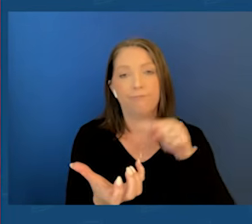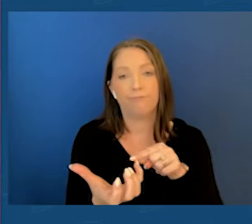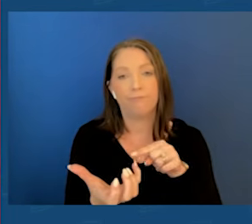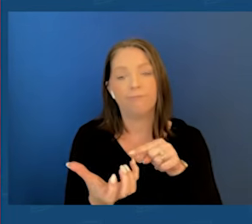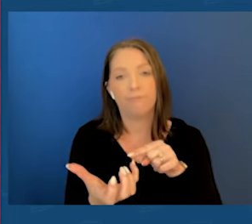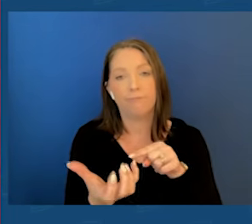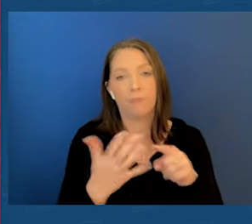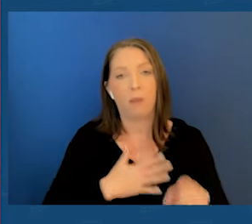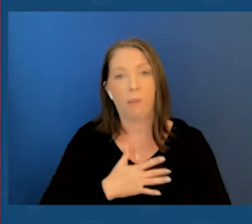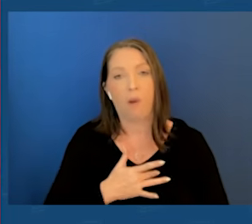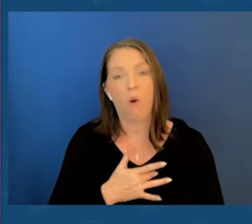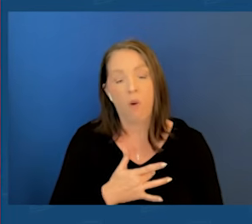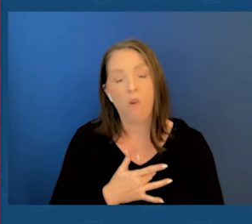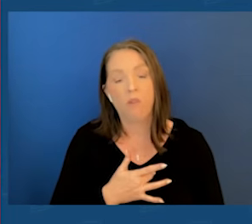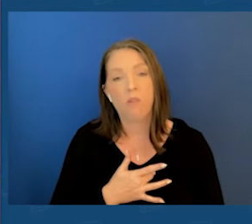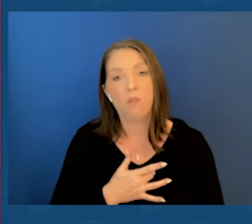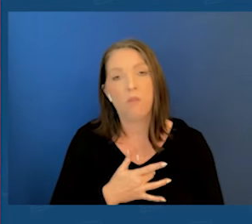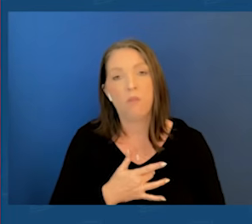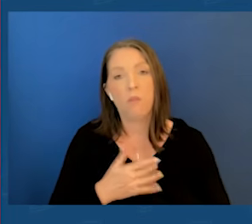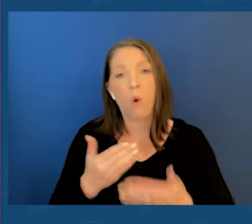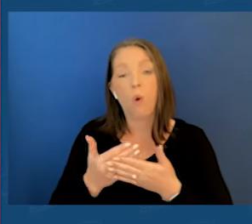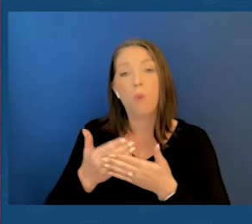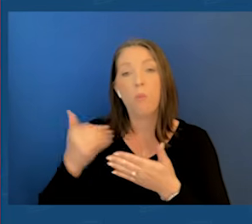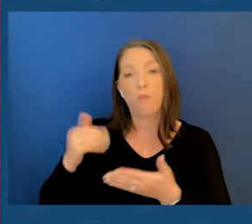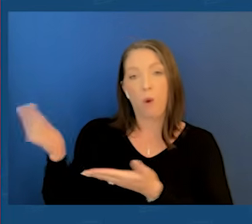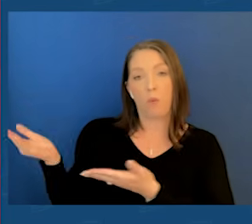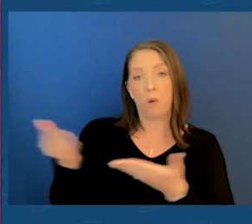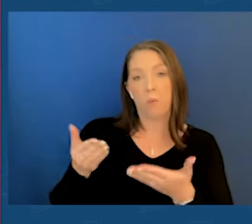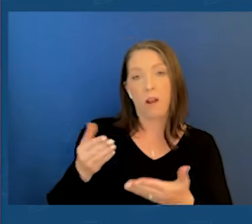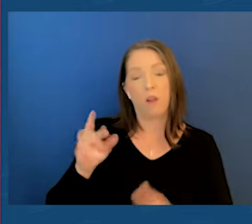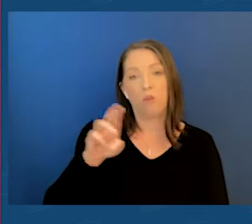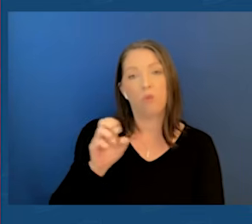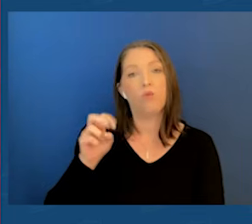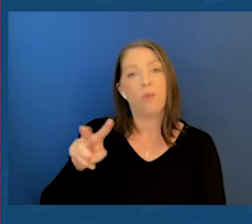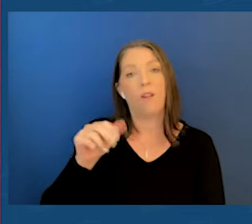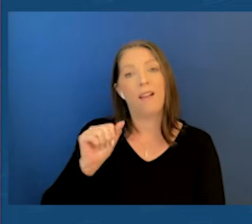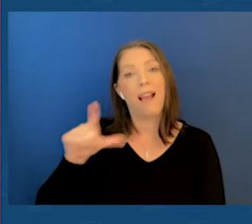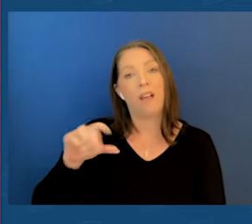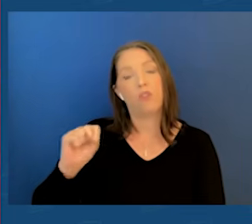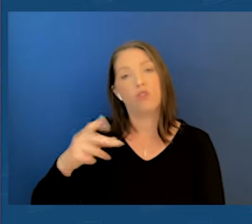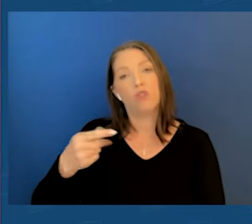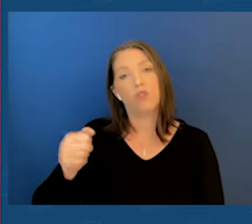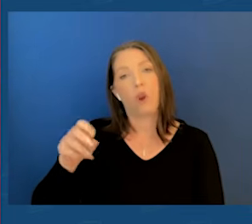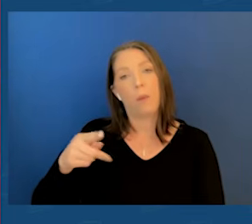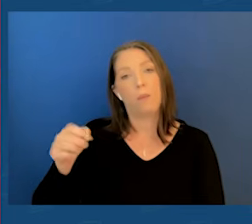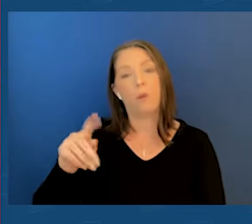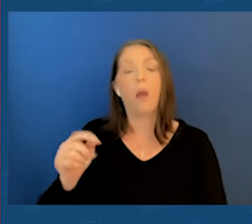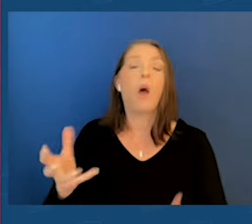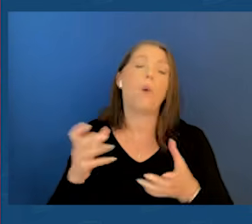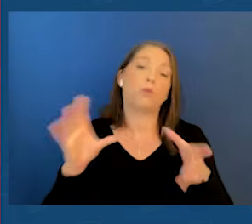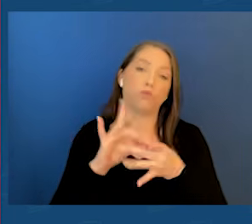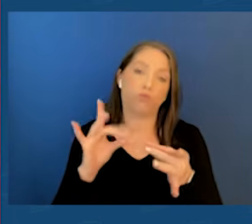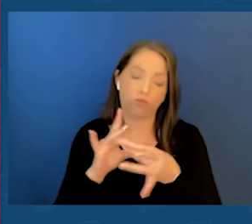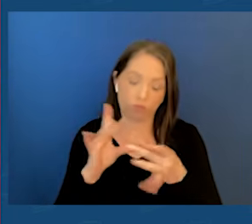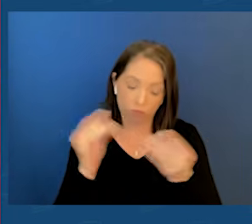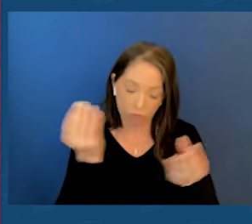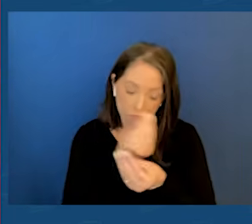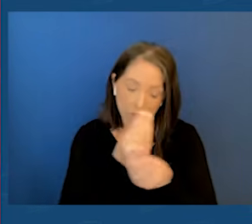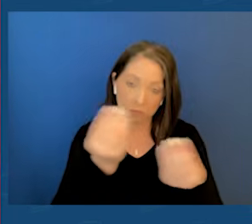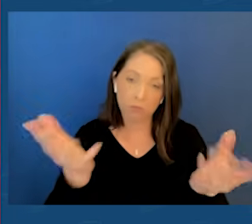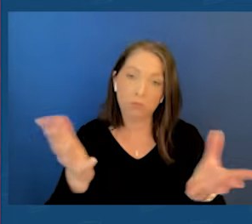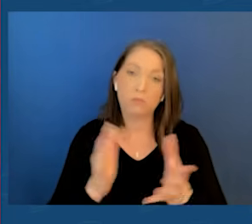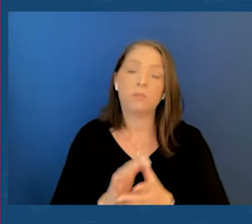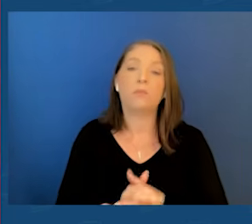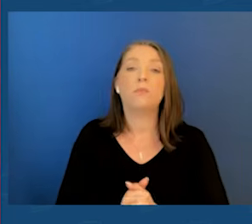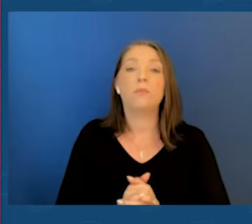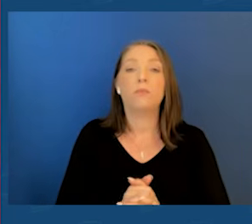Before we bring up Reverend Al Sharpton, I want to share a parting story with you. In June